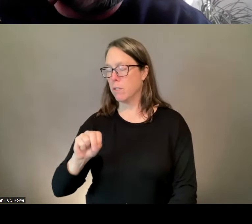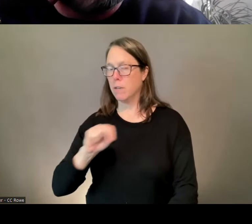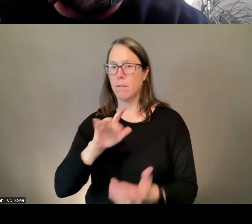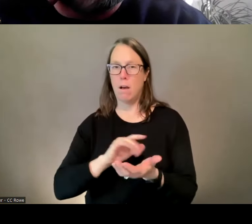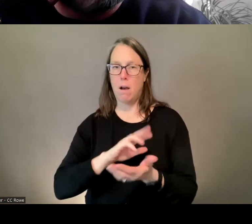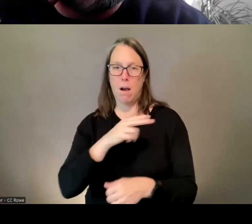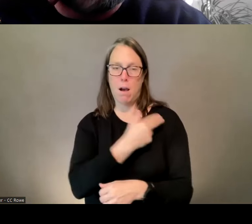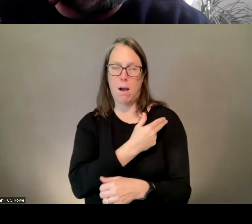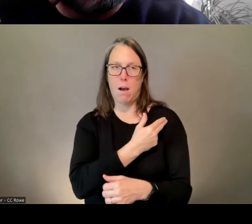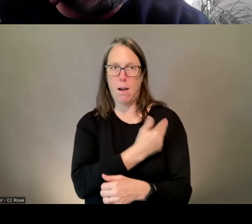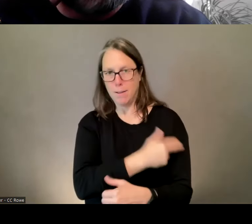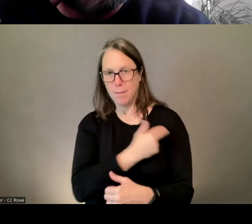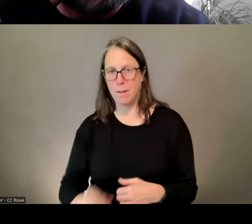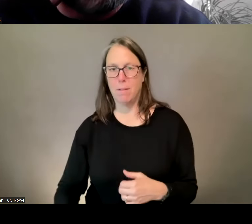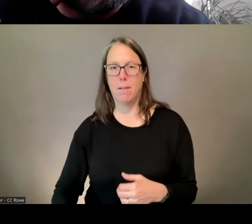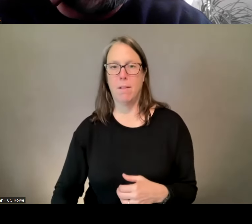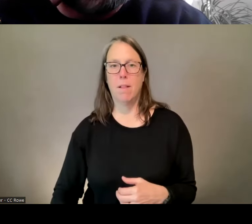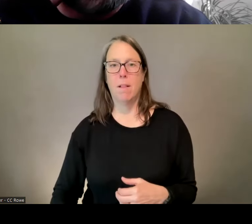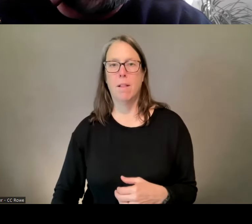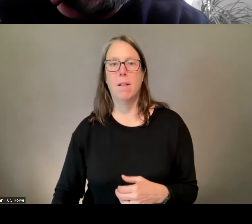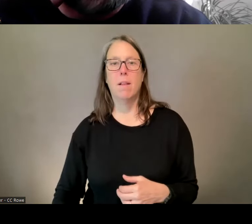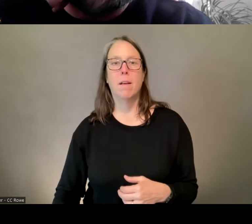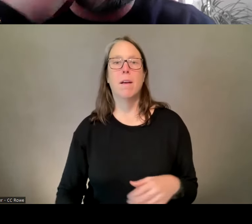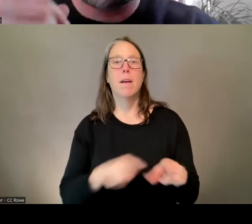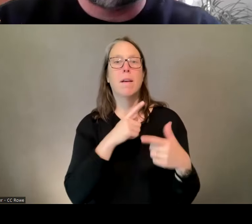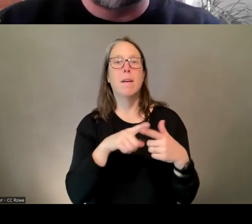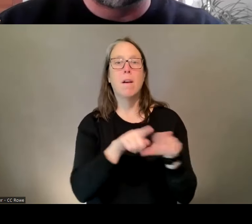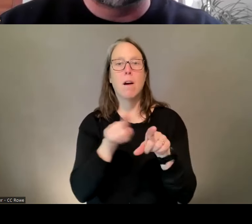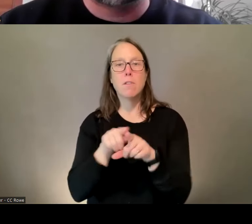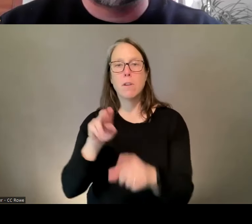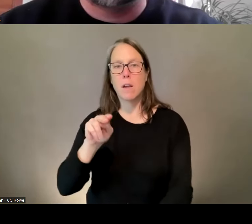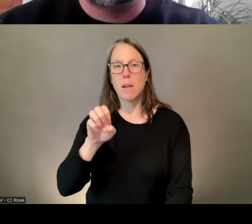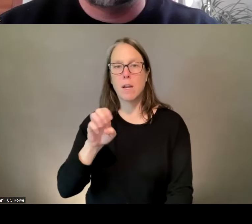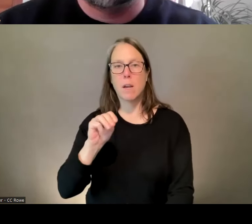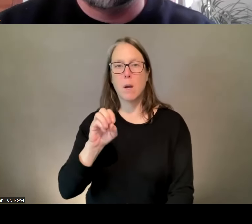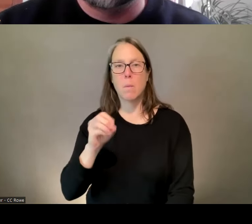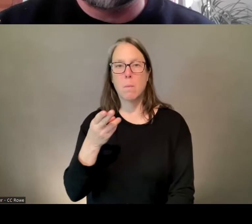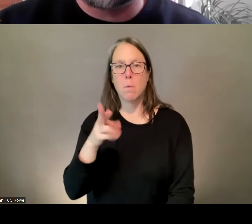DuPont Hospital for Children in both pediatrics and physical medicine and rehabilitation.